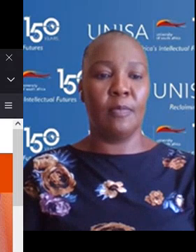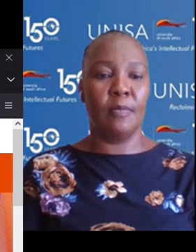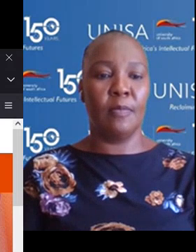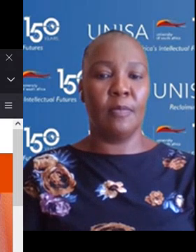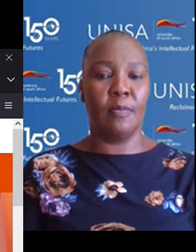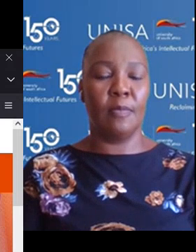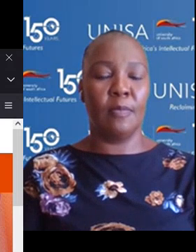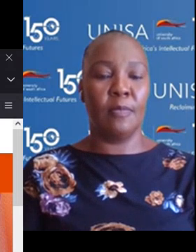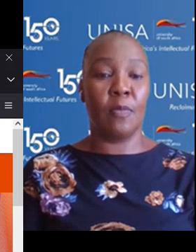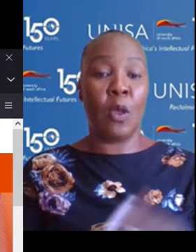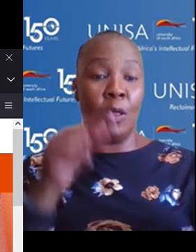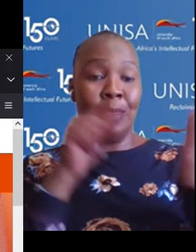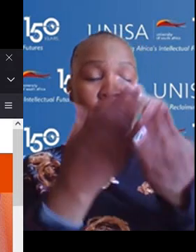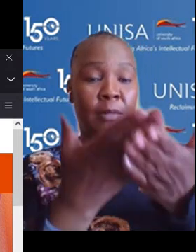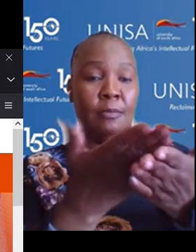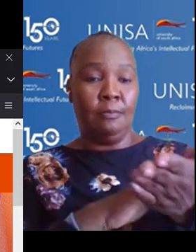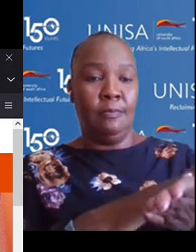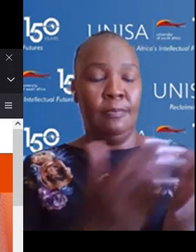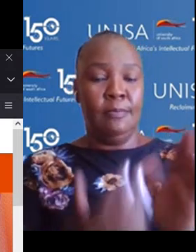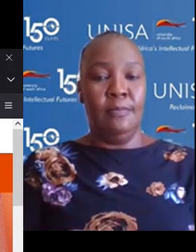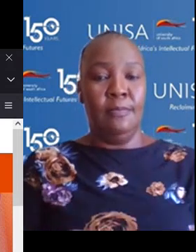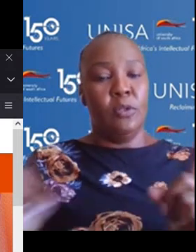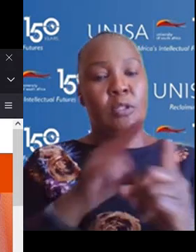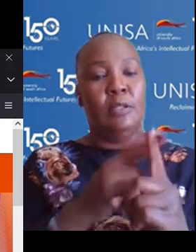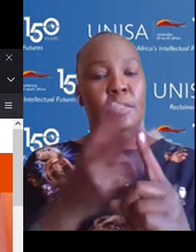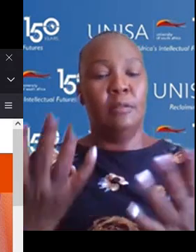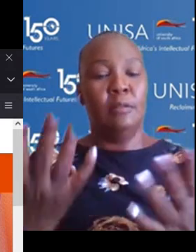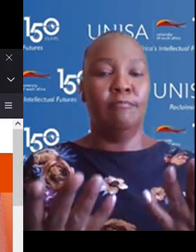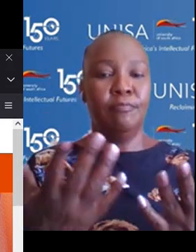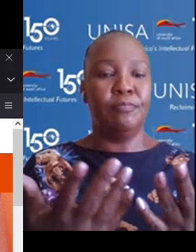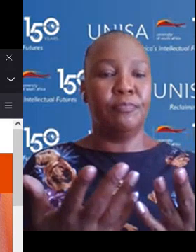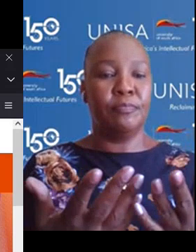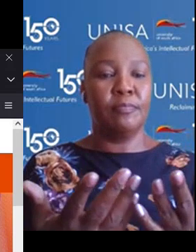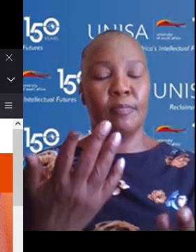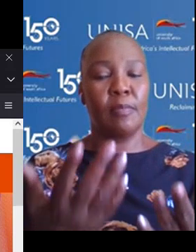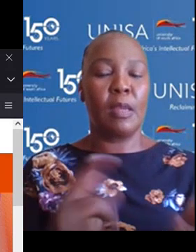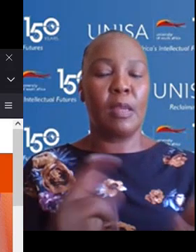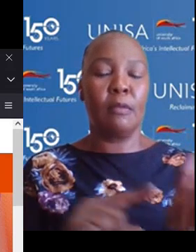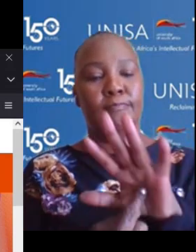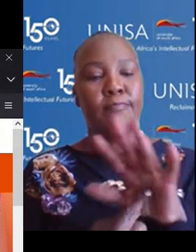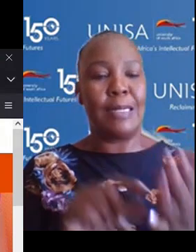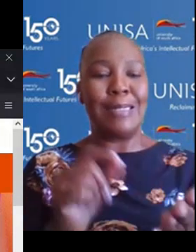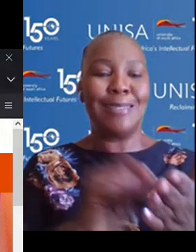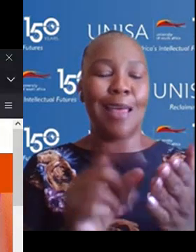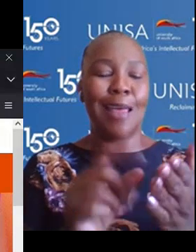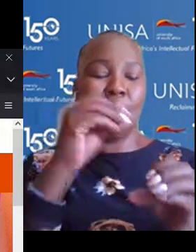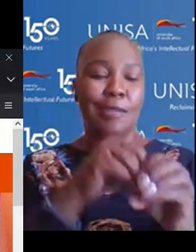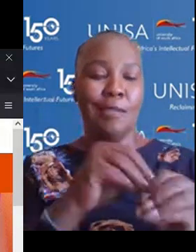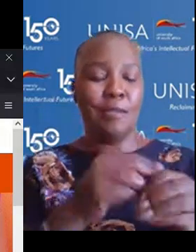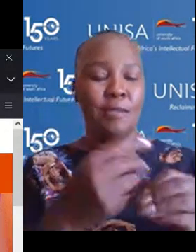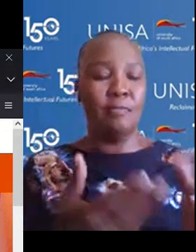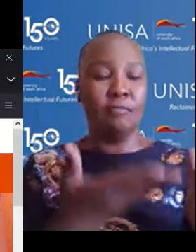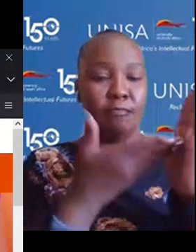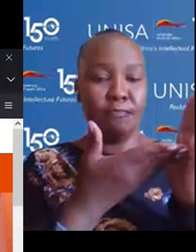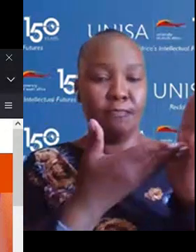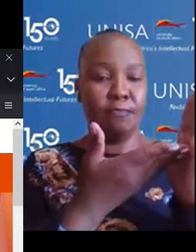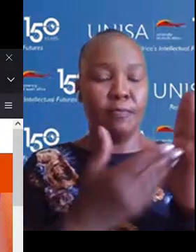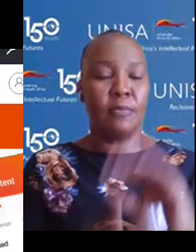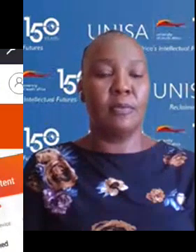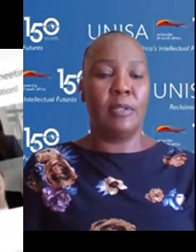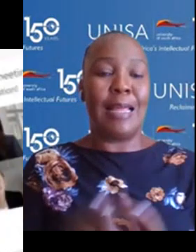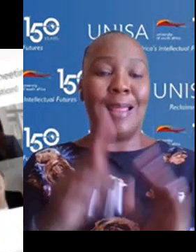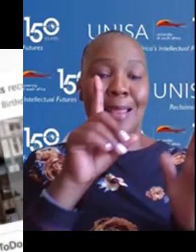On this page that you will see here, you can see there is, for instance, a sign in button. So you can